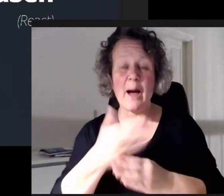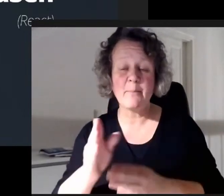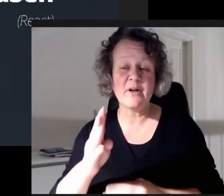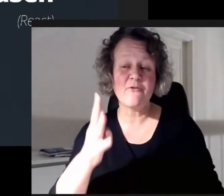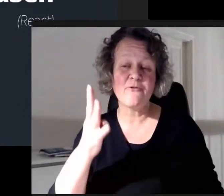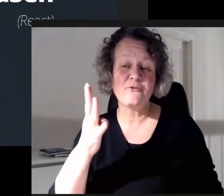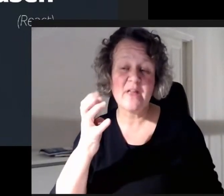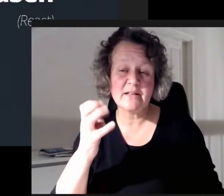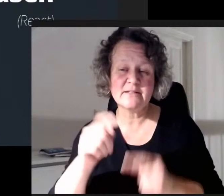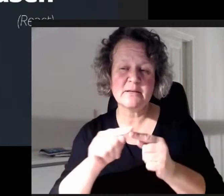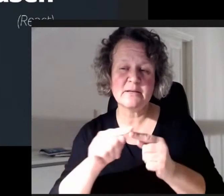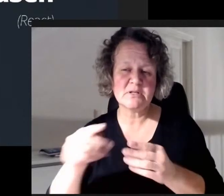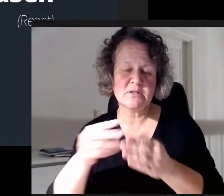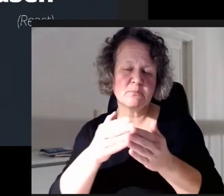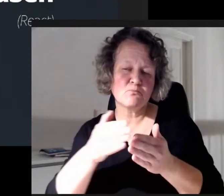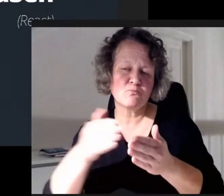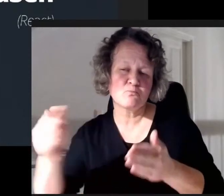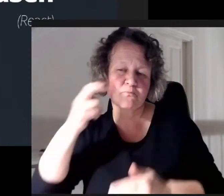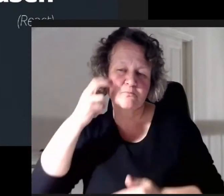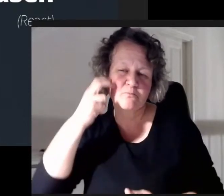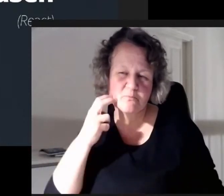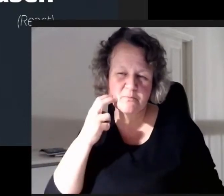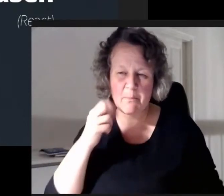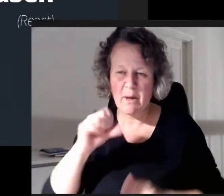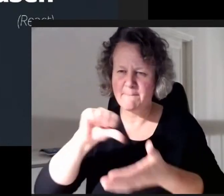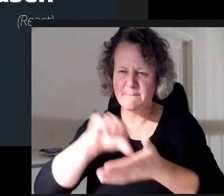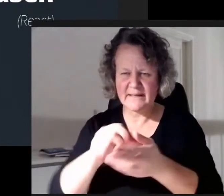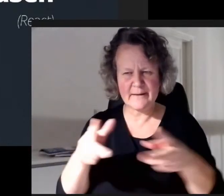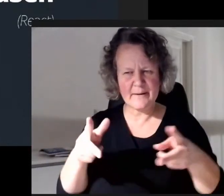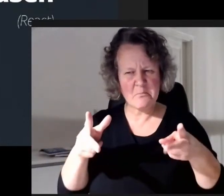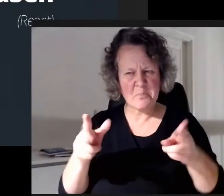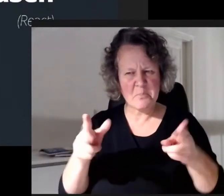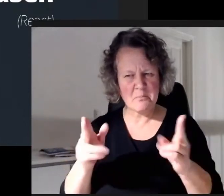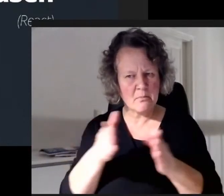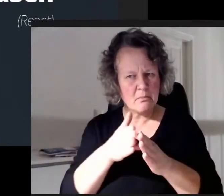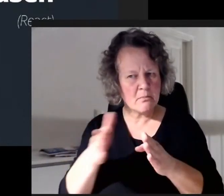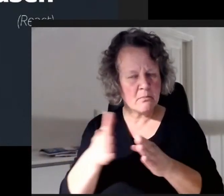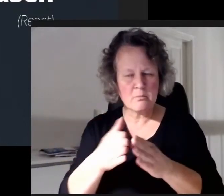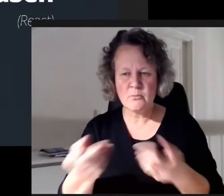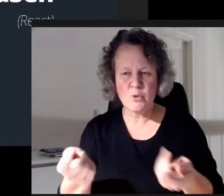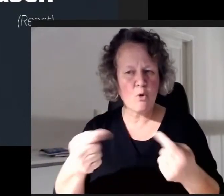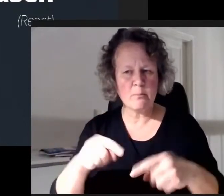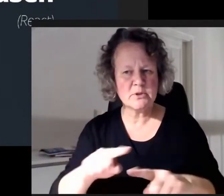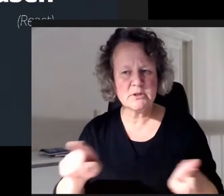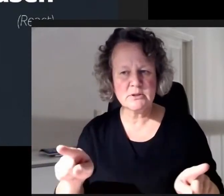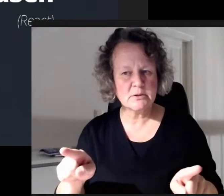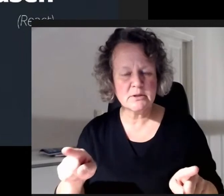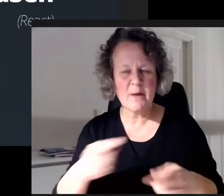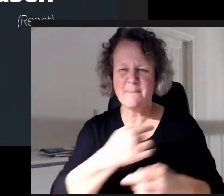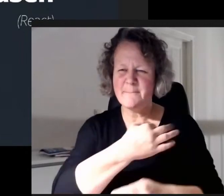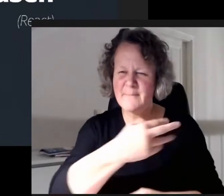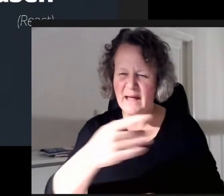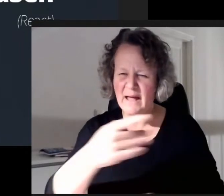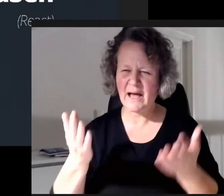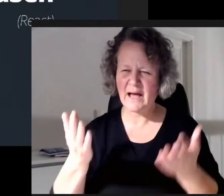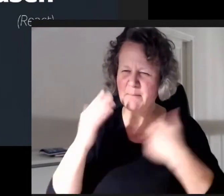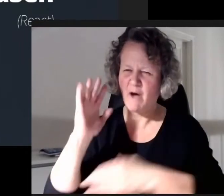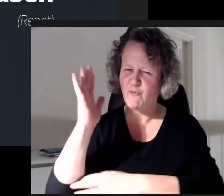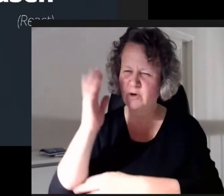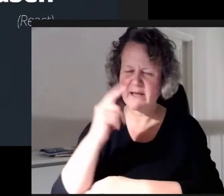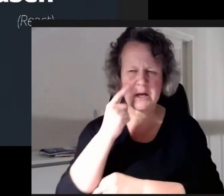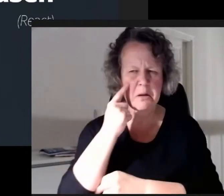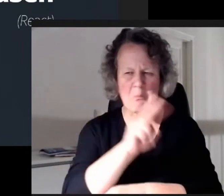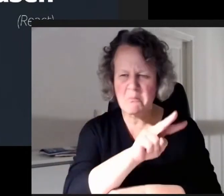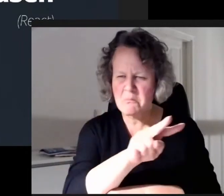to 25 and from 40 to open end. All the age structures in the middle were not existing for